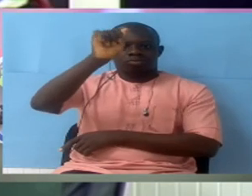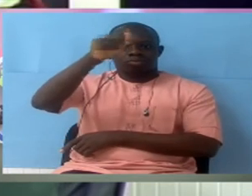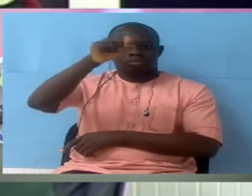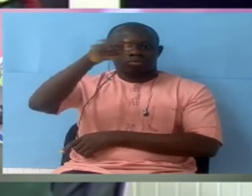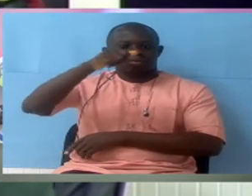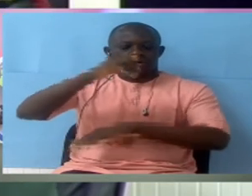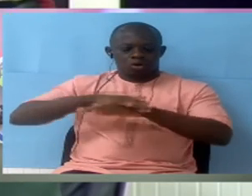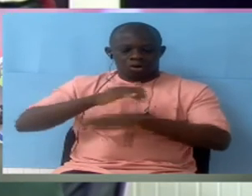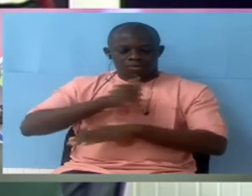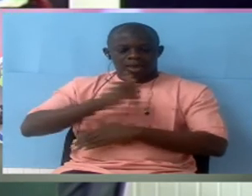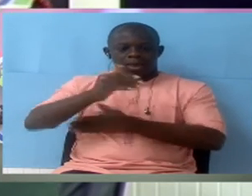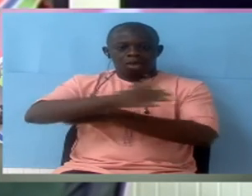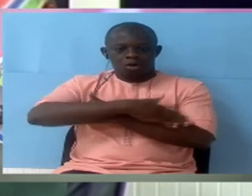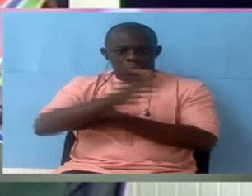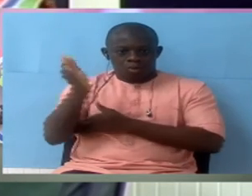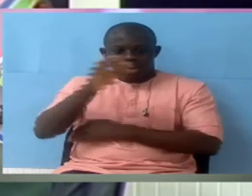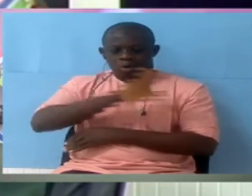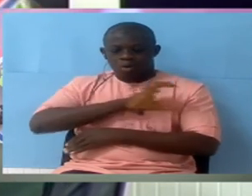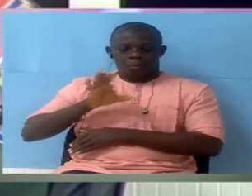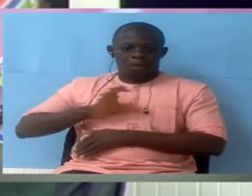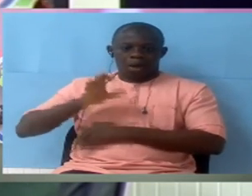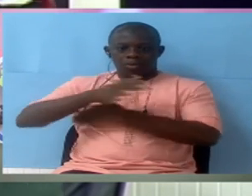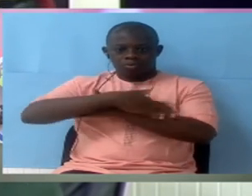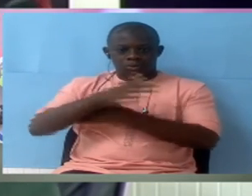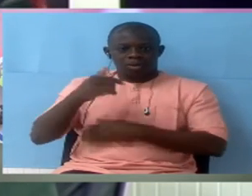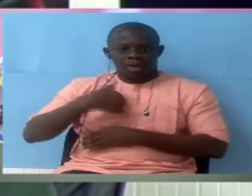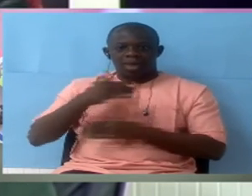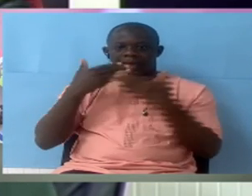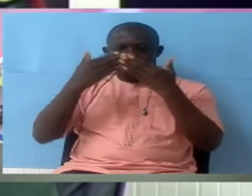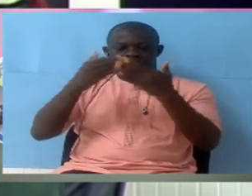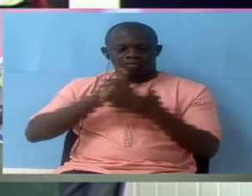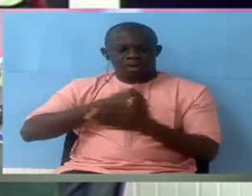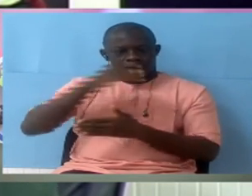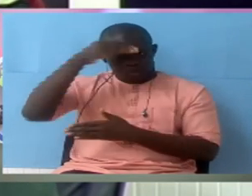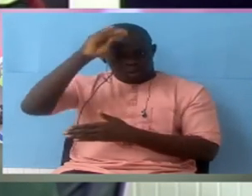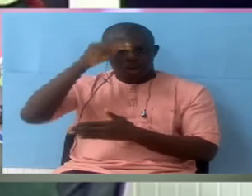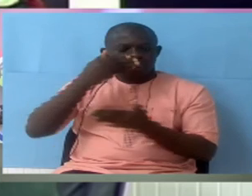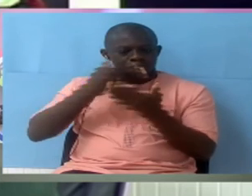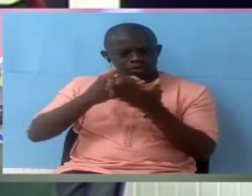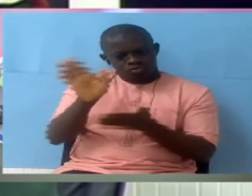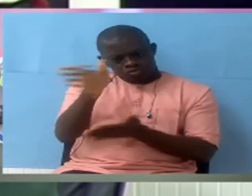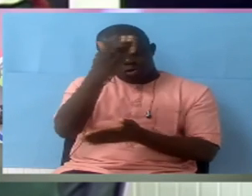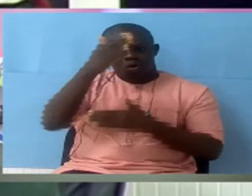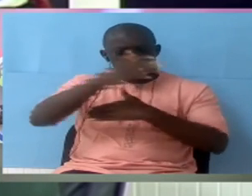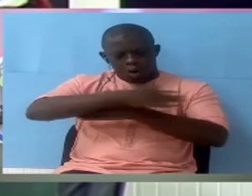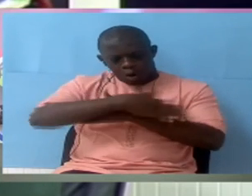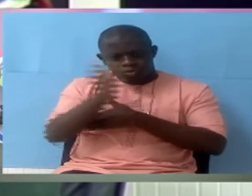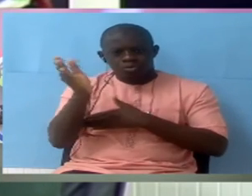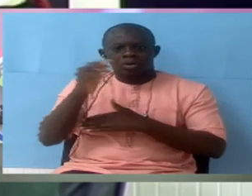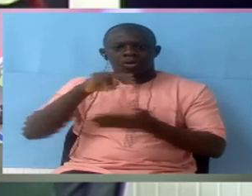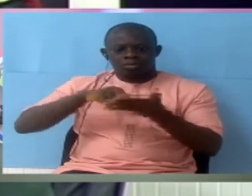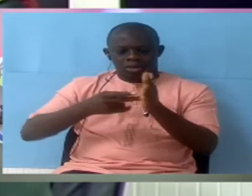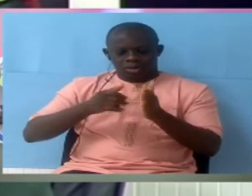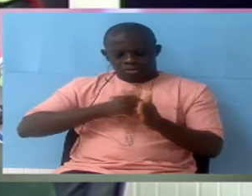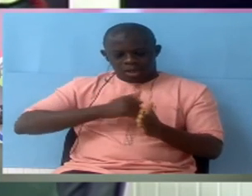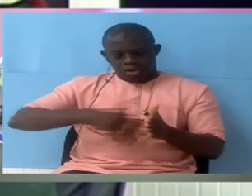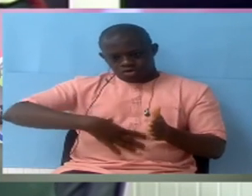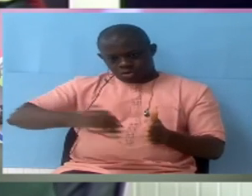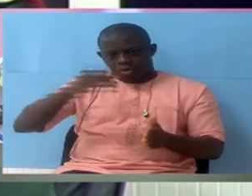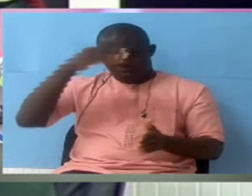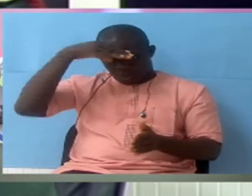fogga ci suma bunta bi. I told my boy to go and open. Ci la wax suma boy bi ne demal ubi. That is my son. Suma